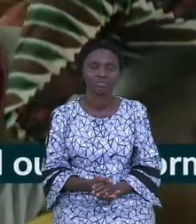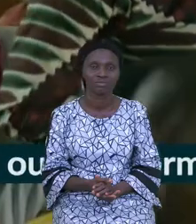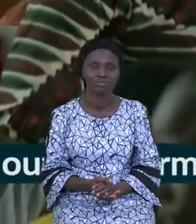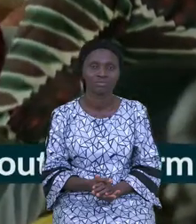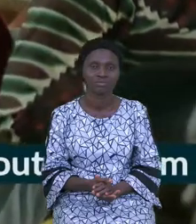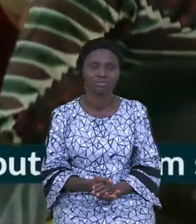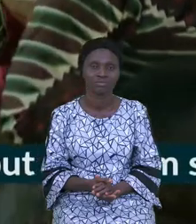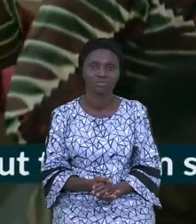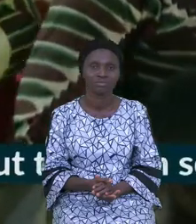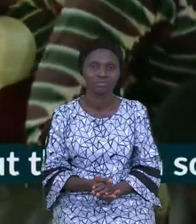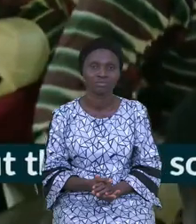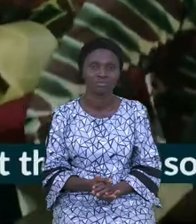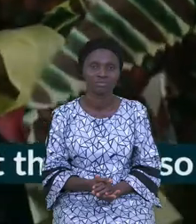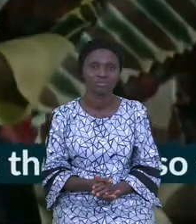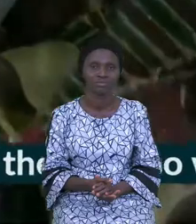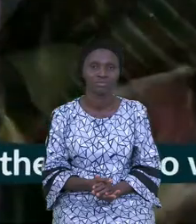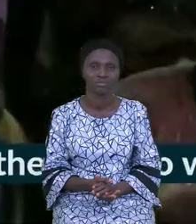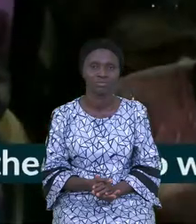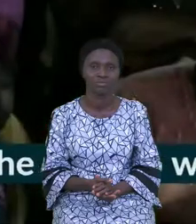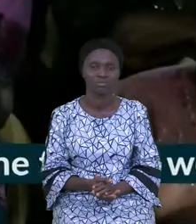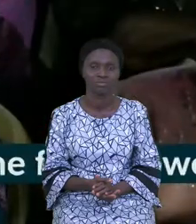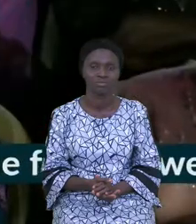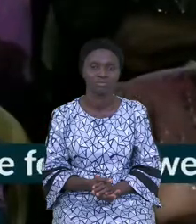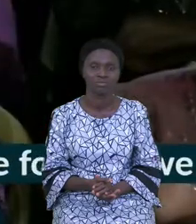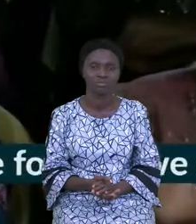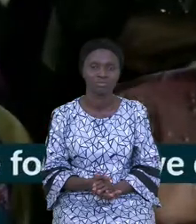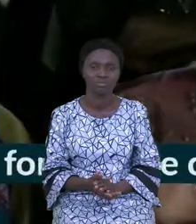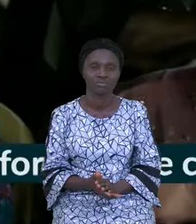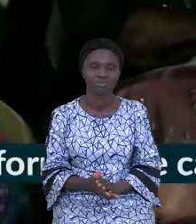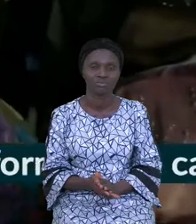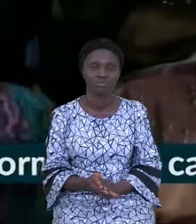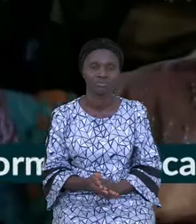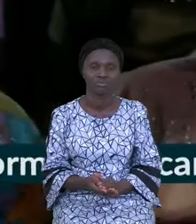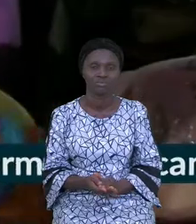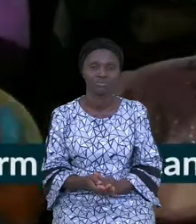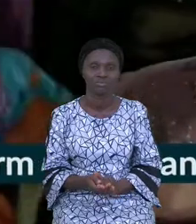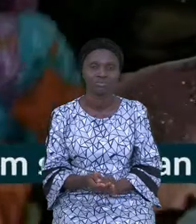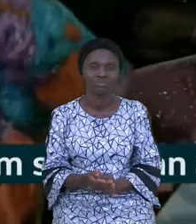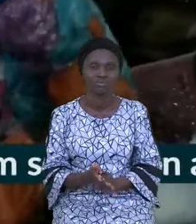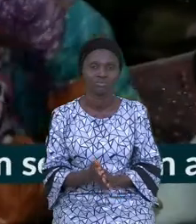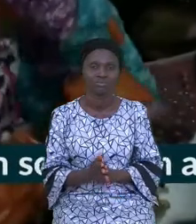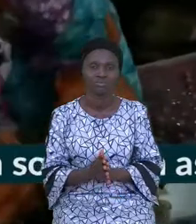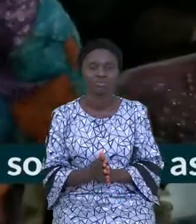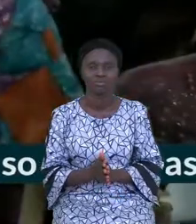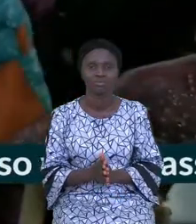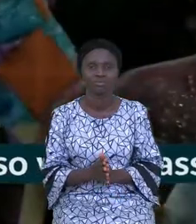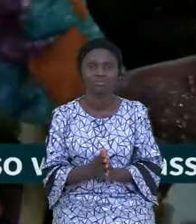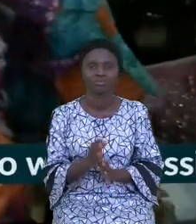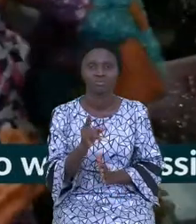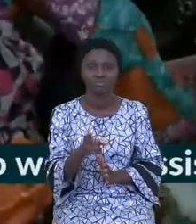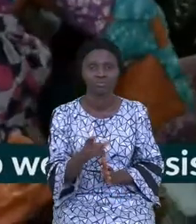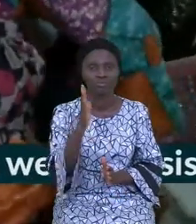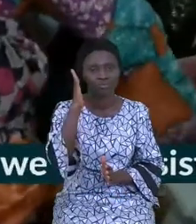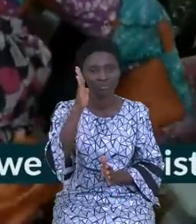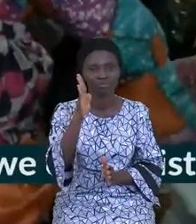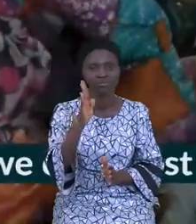full with the power and anointing to break every yoke tonight. And you will not go home the same